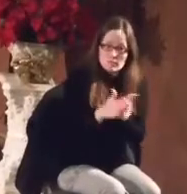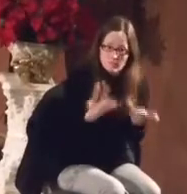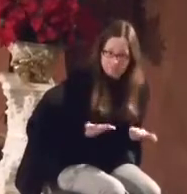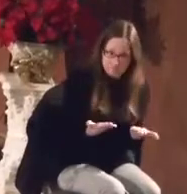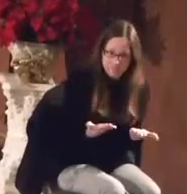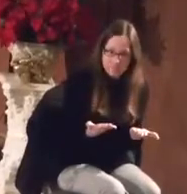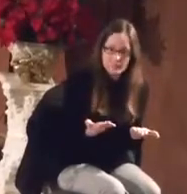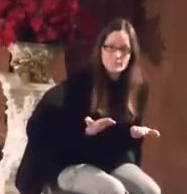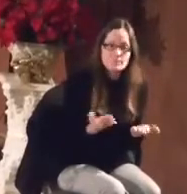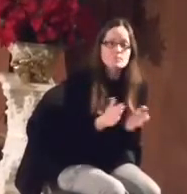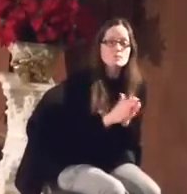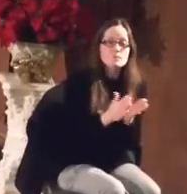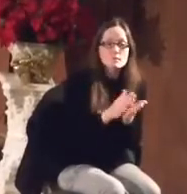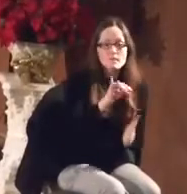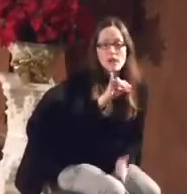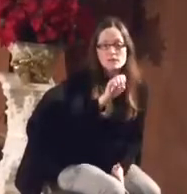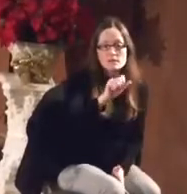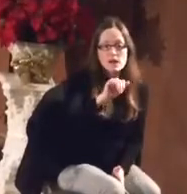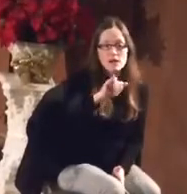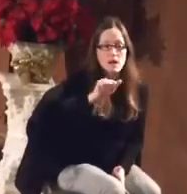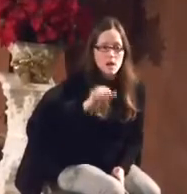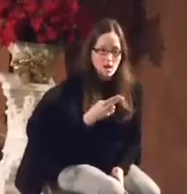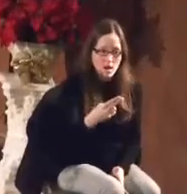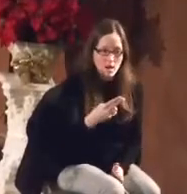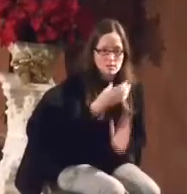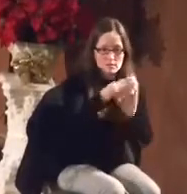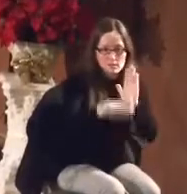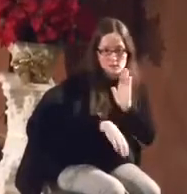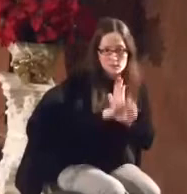9. The prophet Isaiah